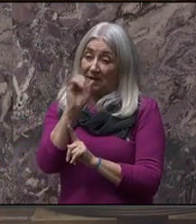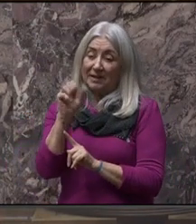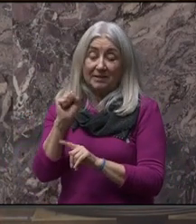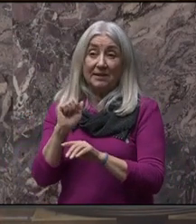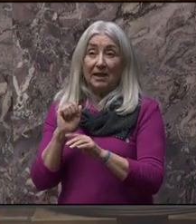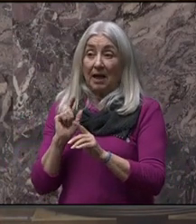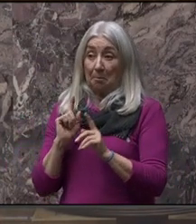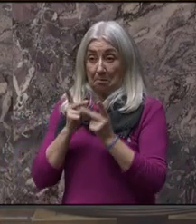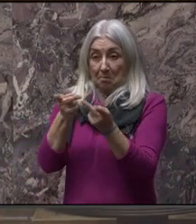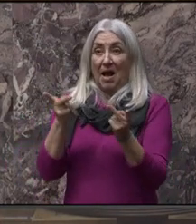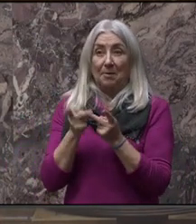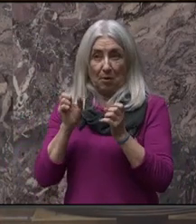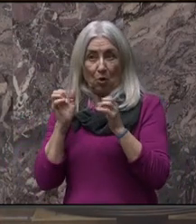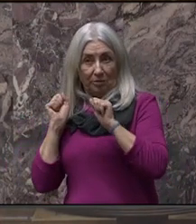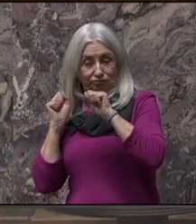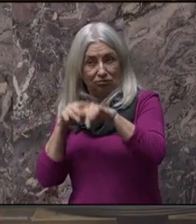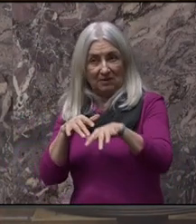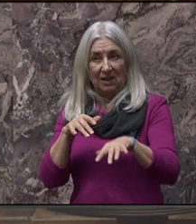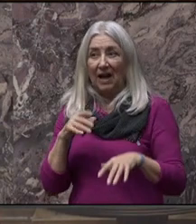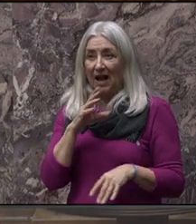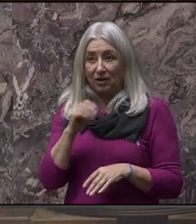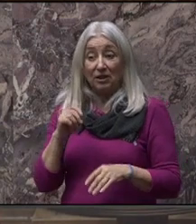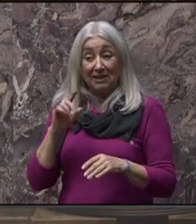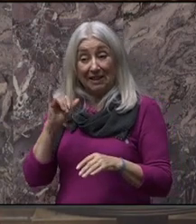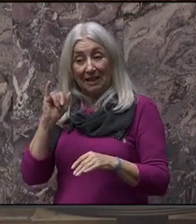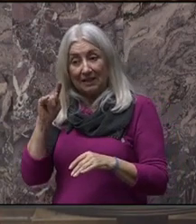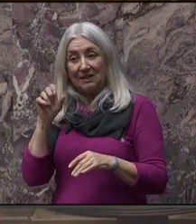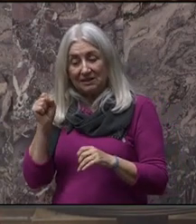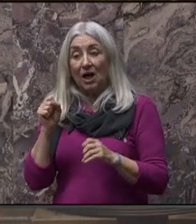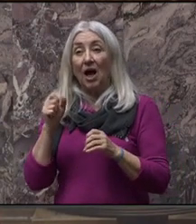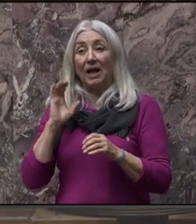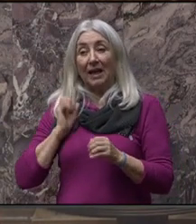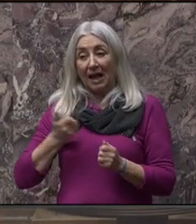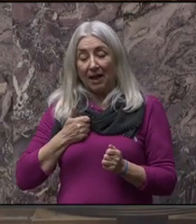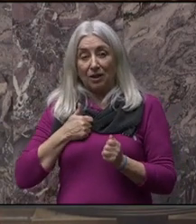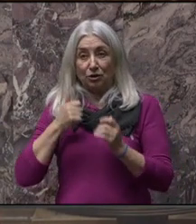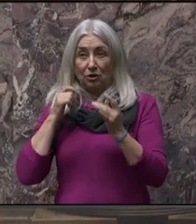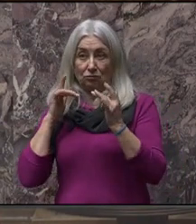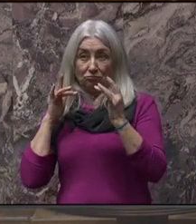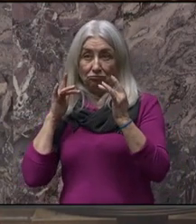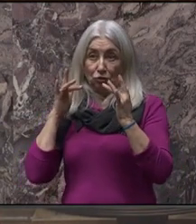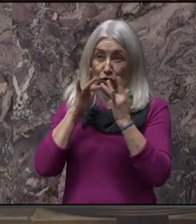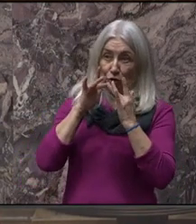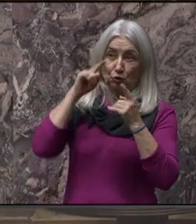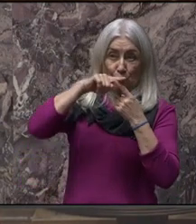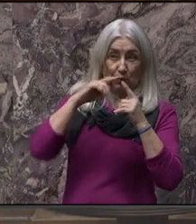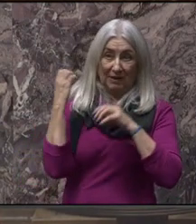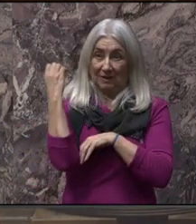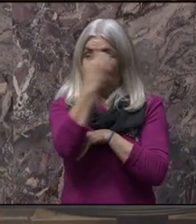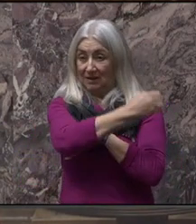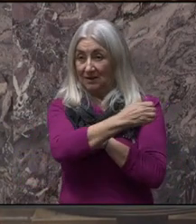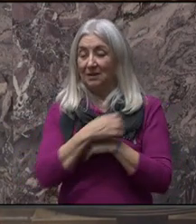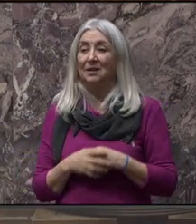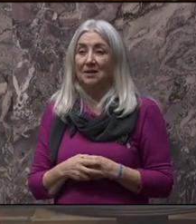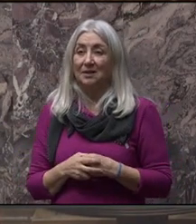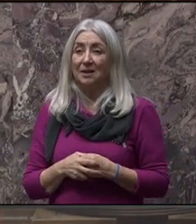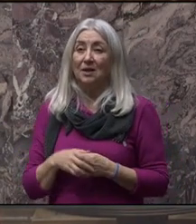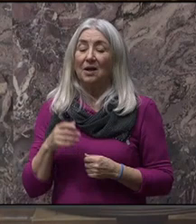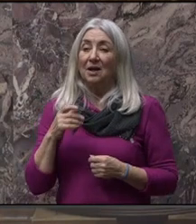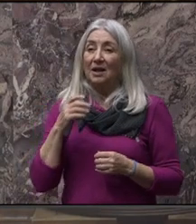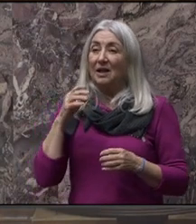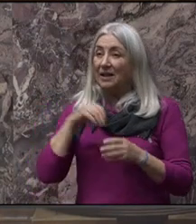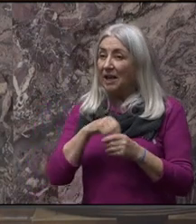is Canada's Pacific gateway to Asia and the world. We rely on international trade and continue to develop